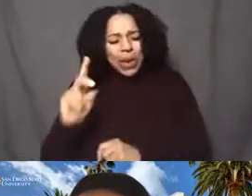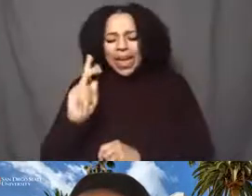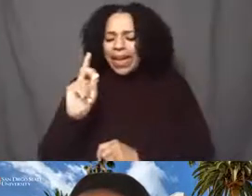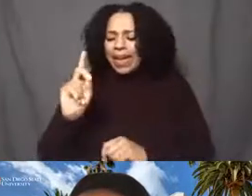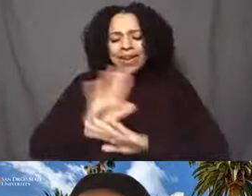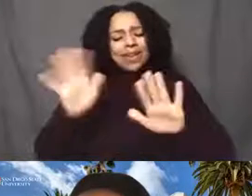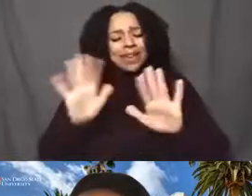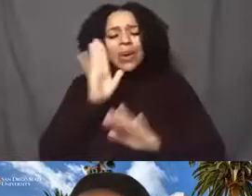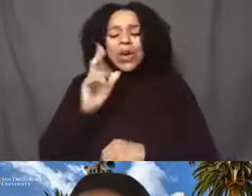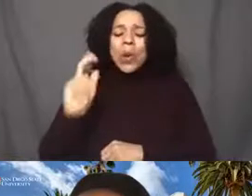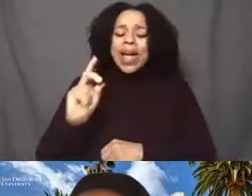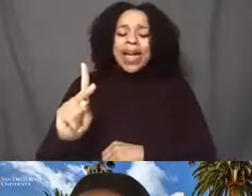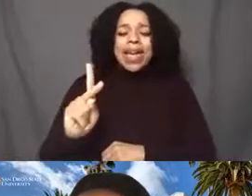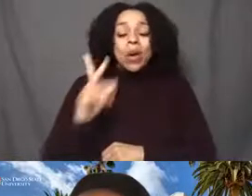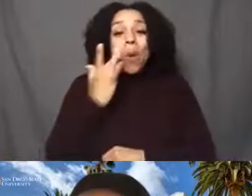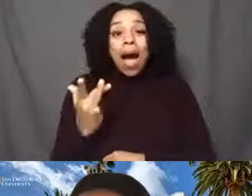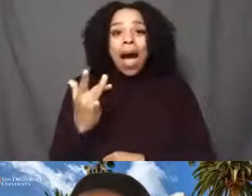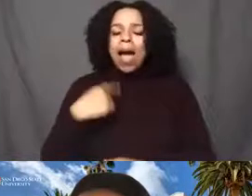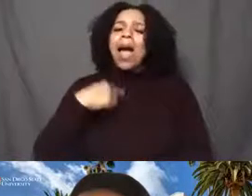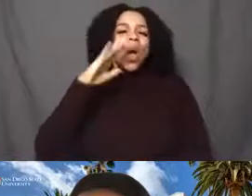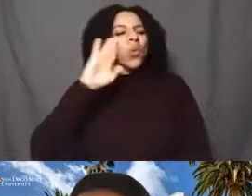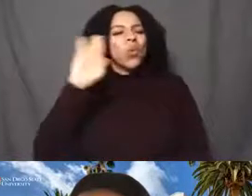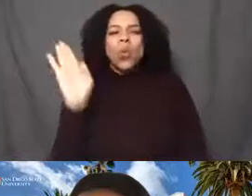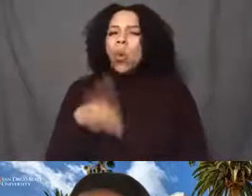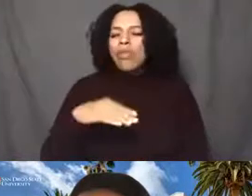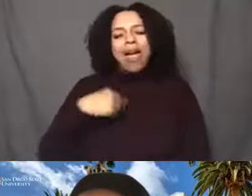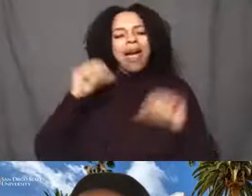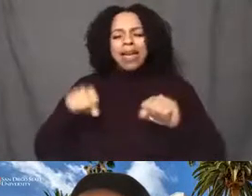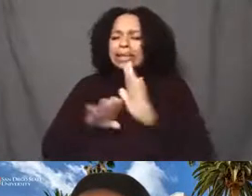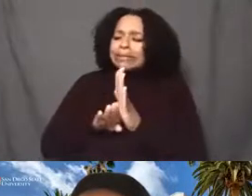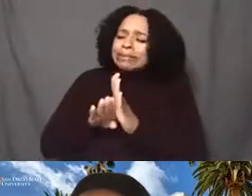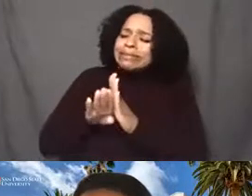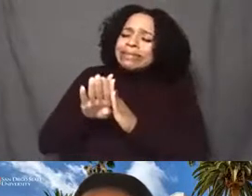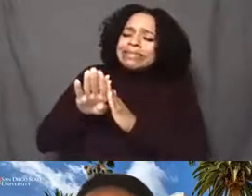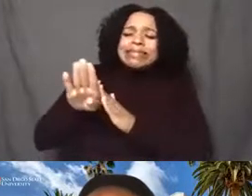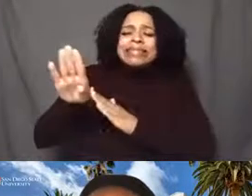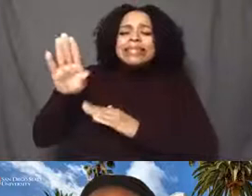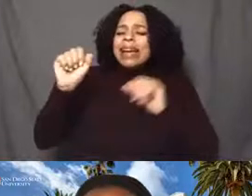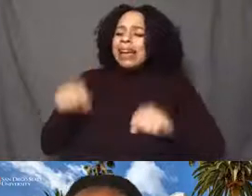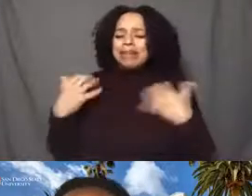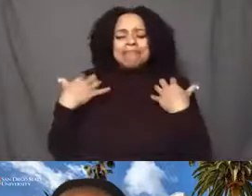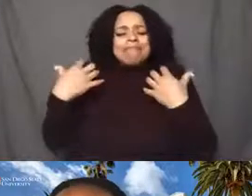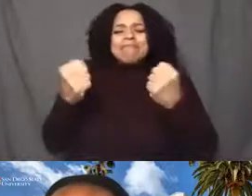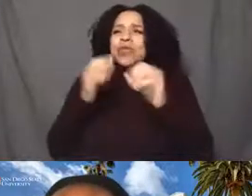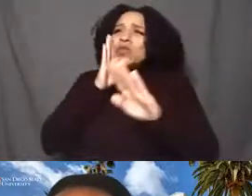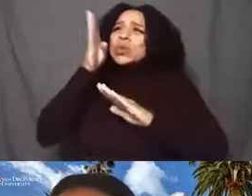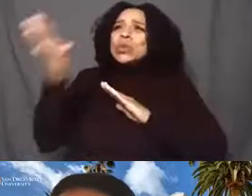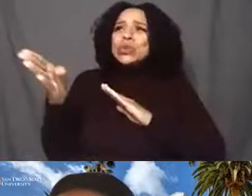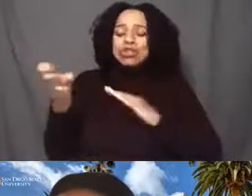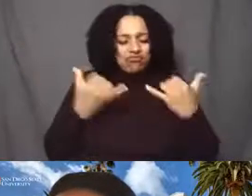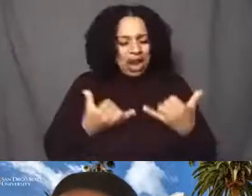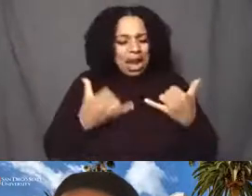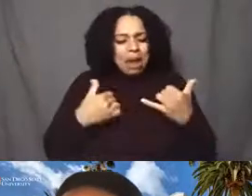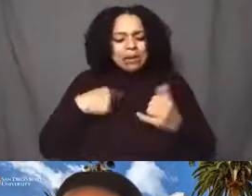It's gonna be okay, because I know there's a better version of me somewhere in the future. He is staring at this moment right here and he is saying,